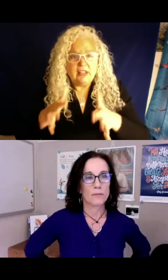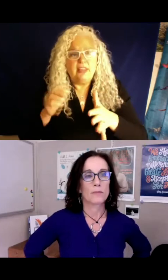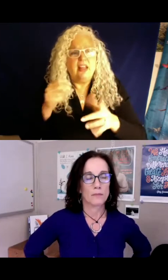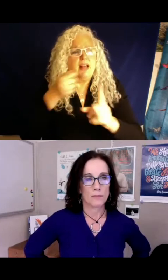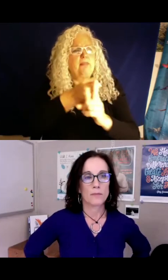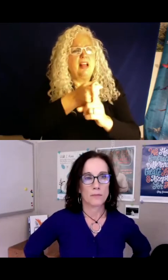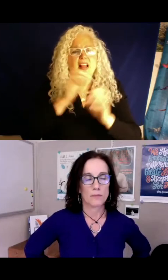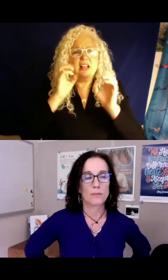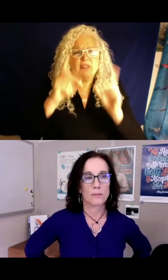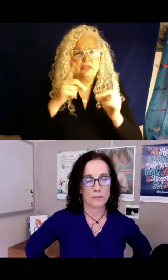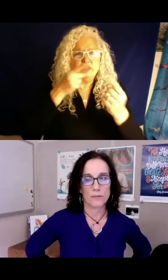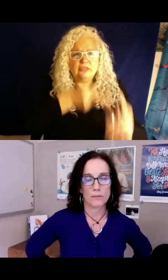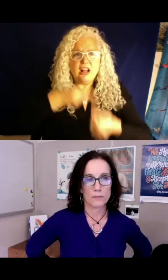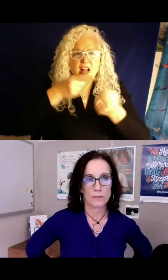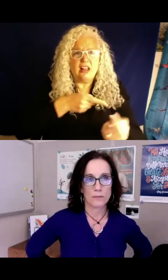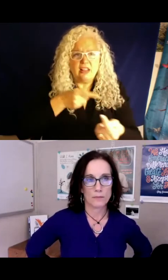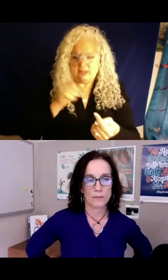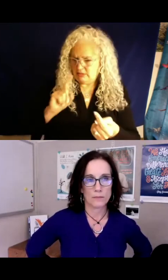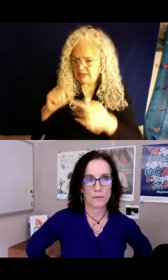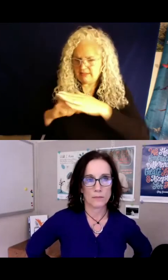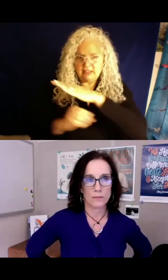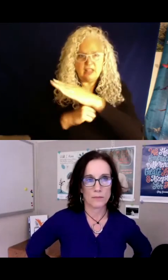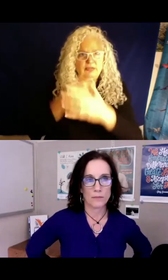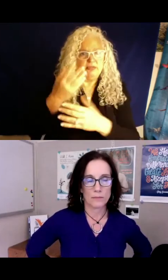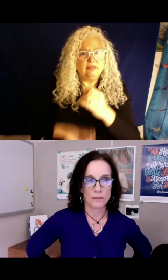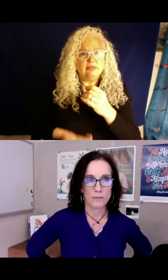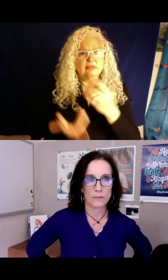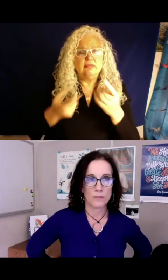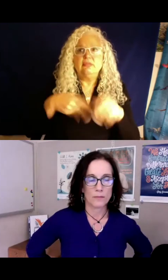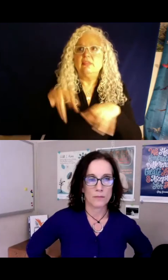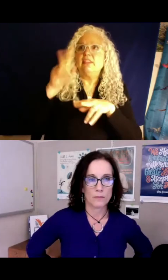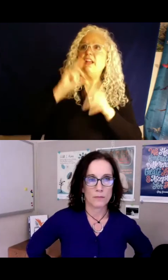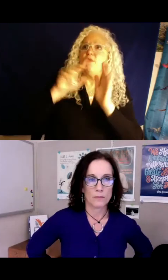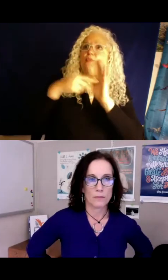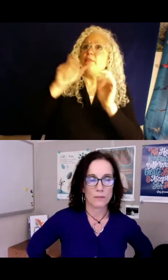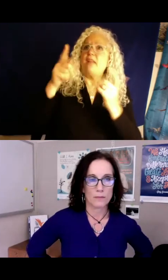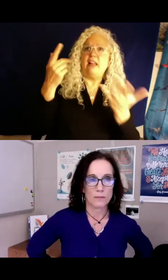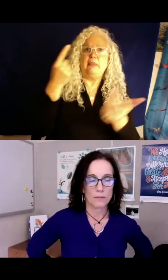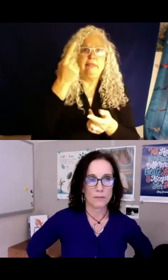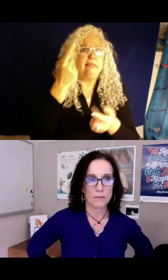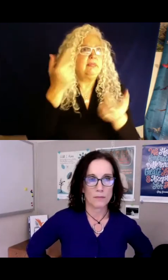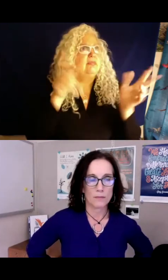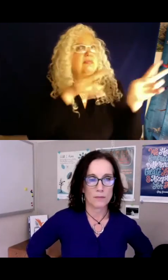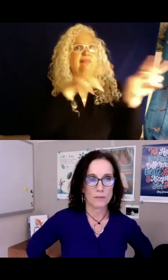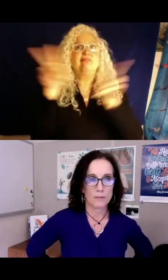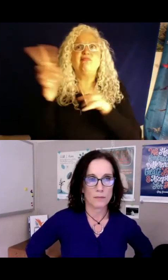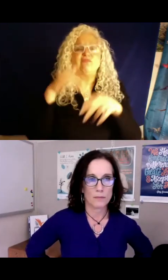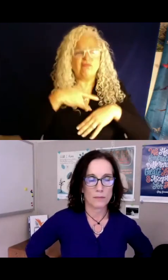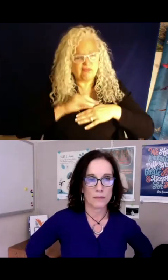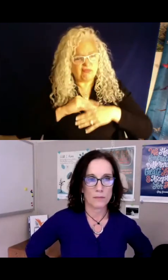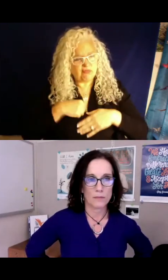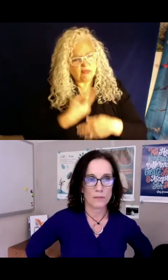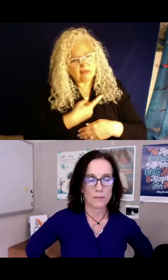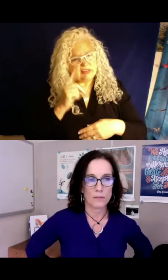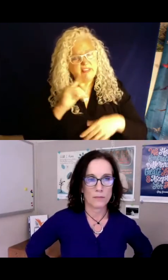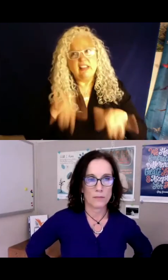a couple of friends, not a strong language foundation. So if that happens, the foundation is not there. And